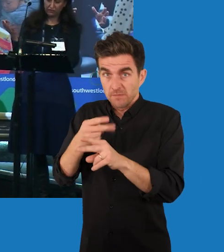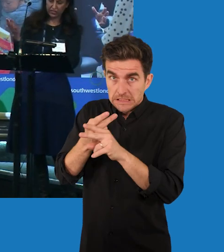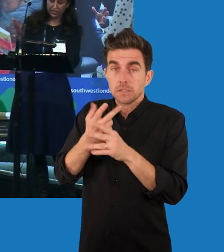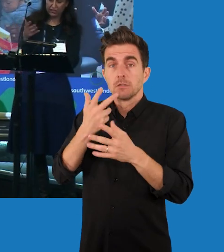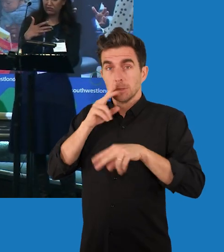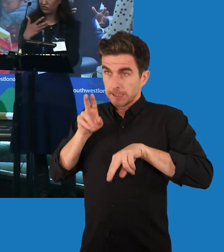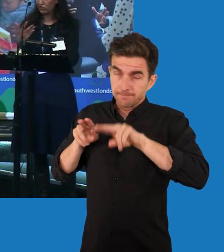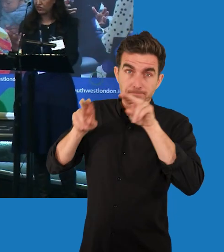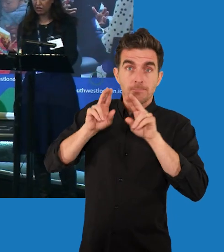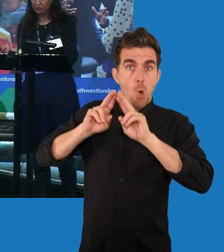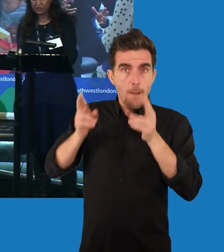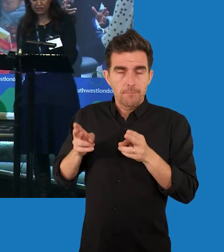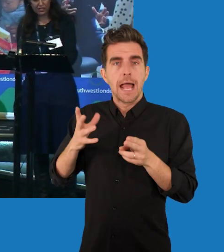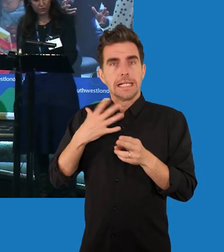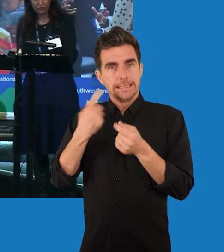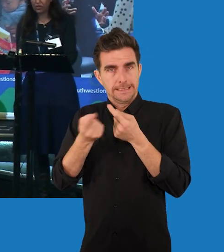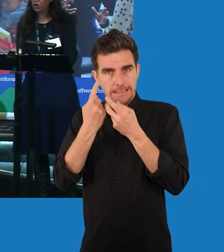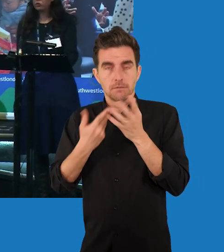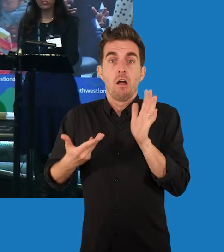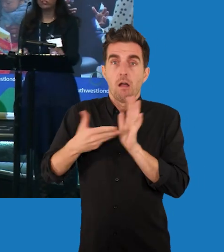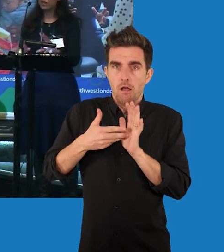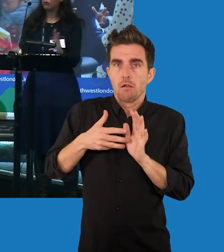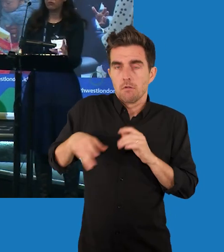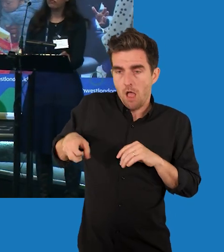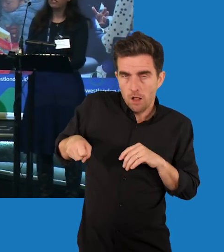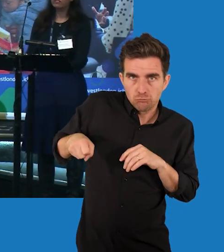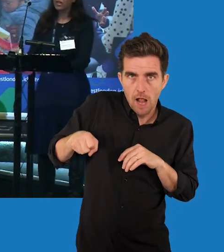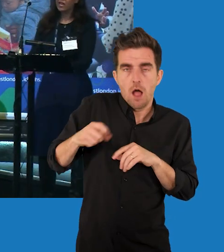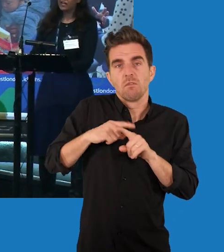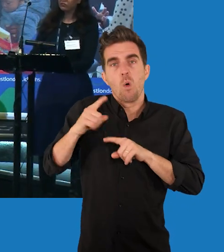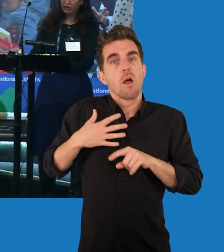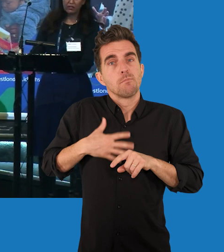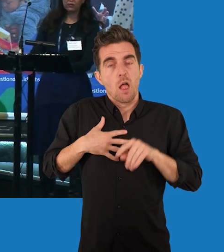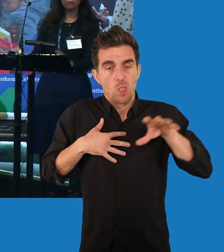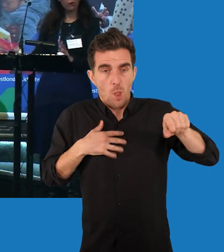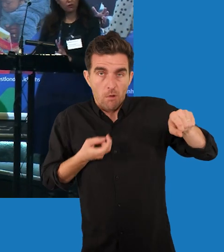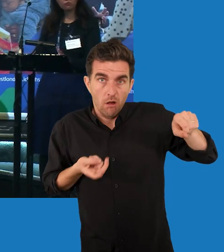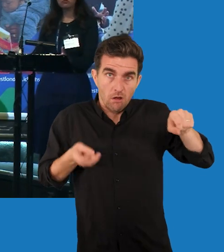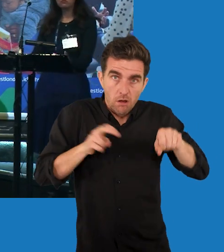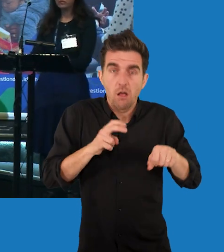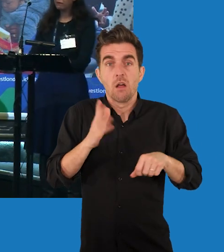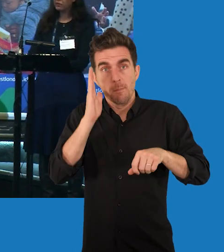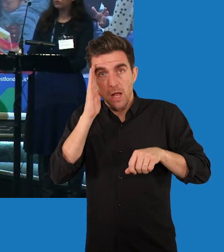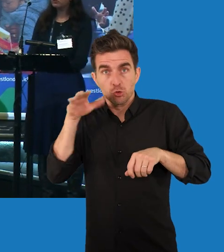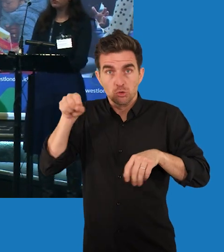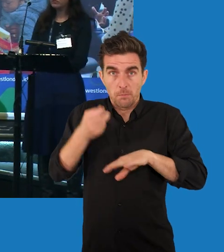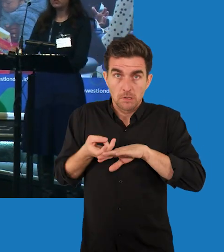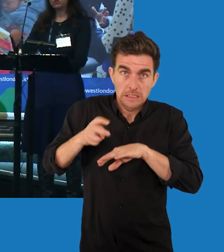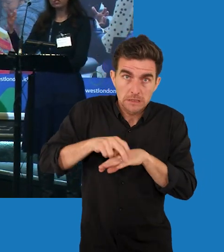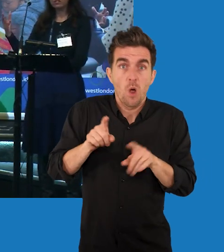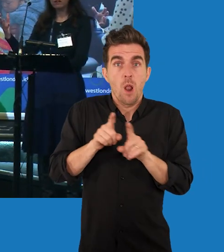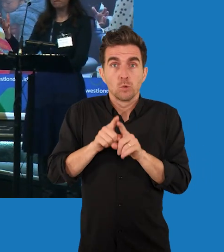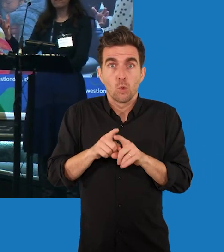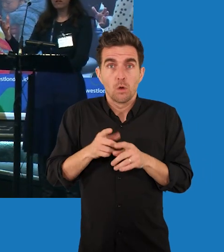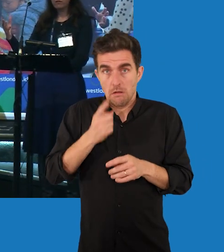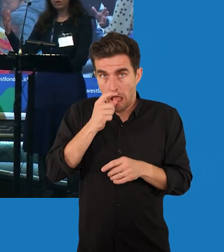and did a visit and just did an assessment of the home, and she's now got various handrails in the bathroom, in her bedroom. She's